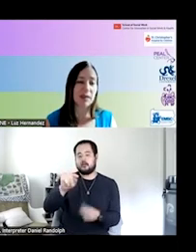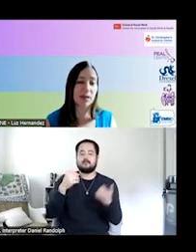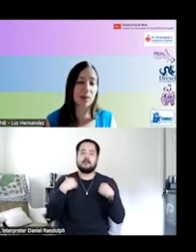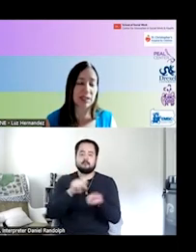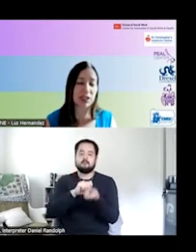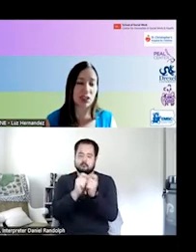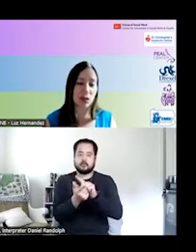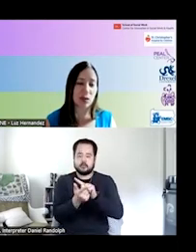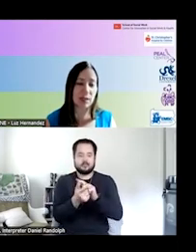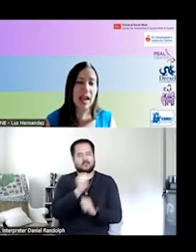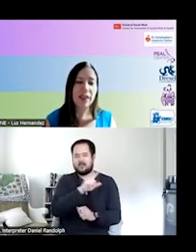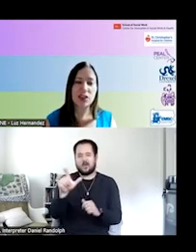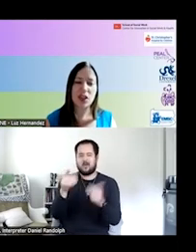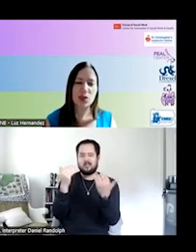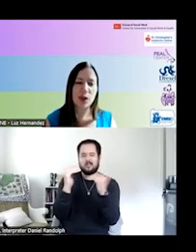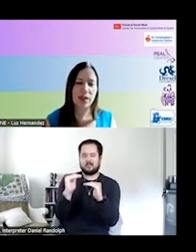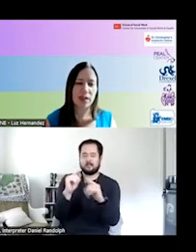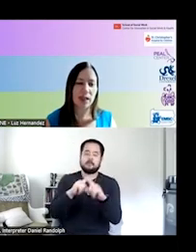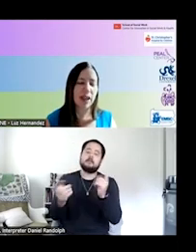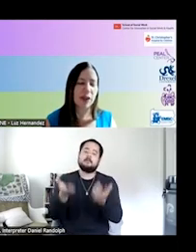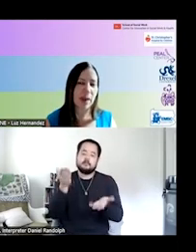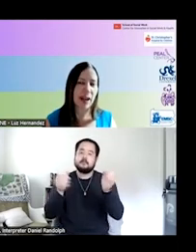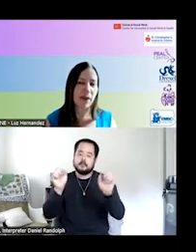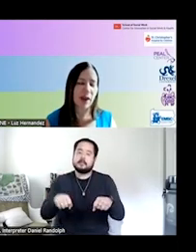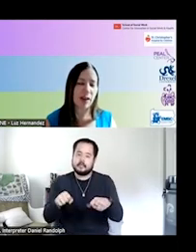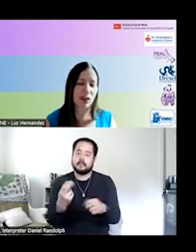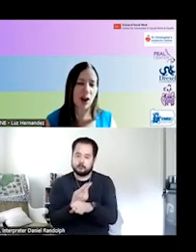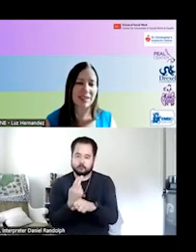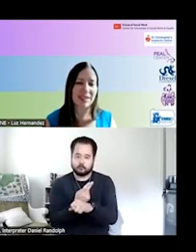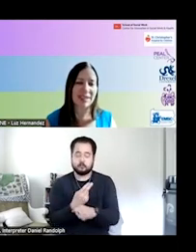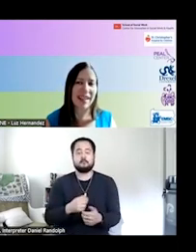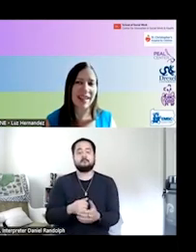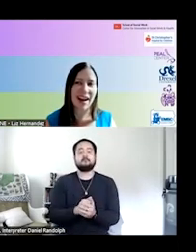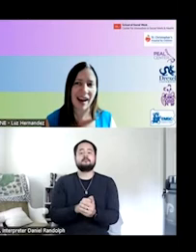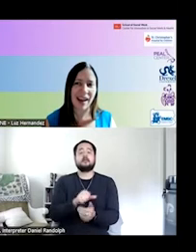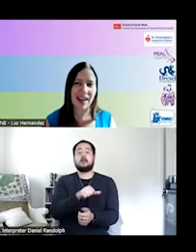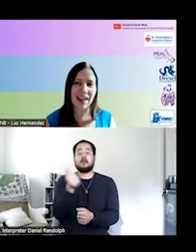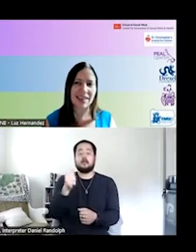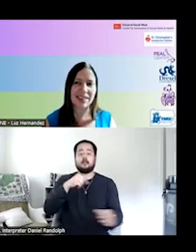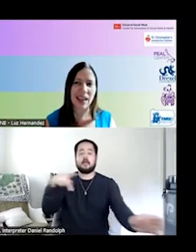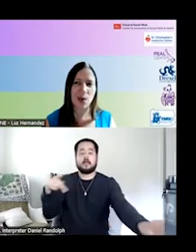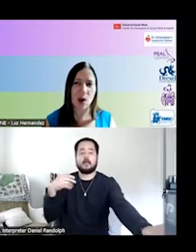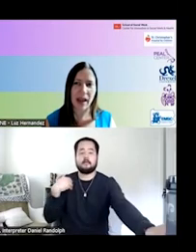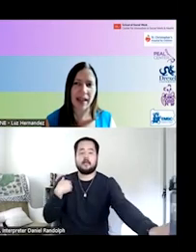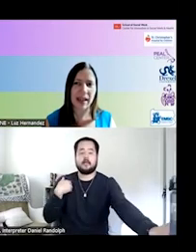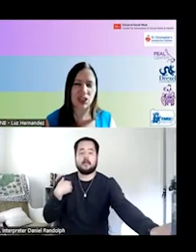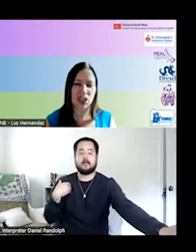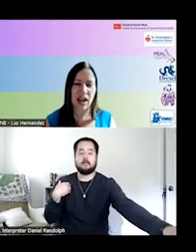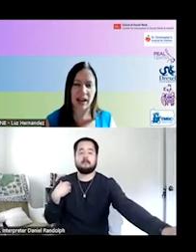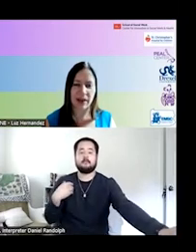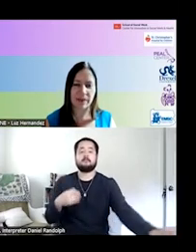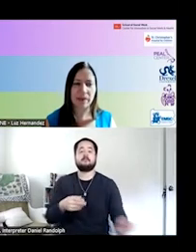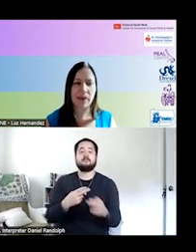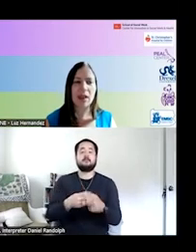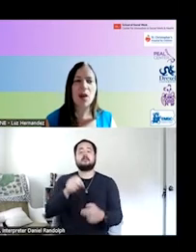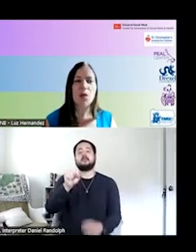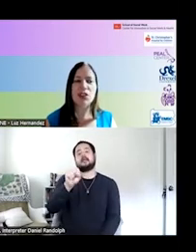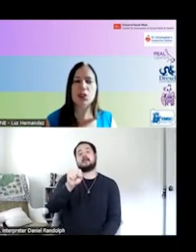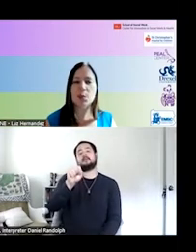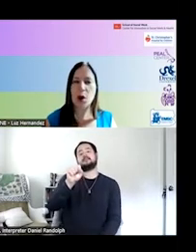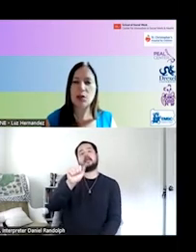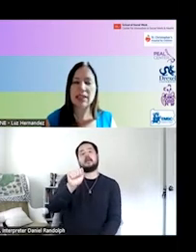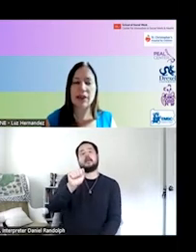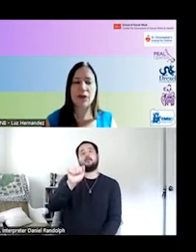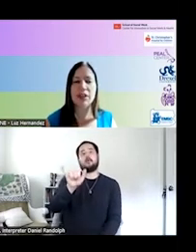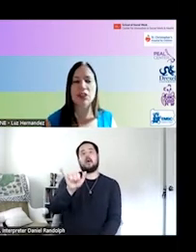that we can potentially use. There's also another app that I found called Sayhi, S-A-Y-H-I, which